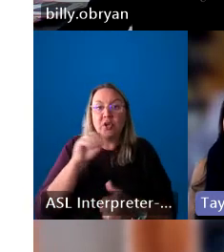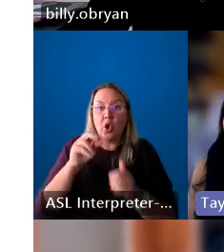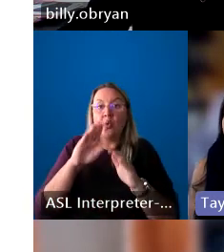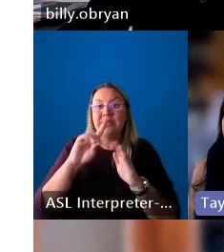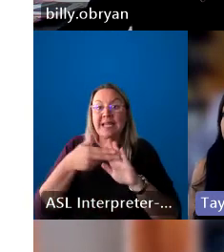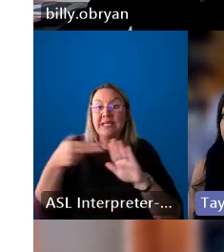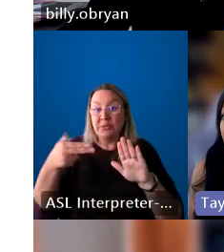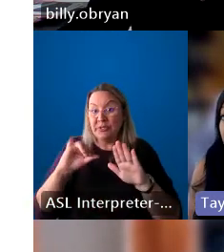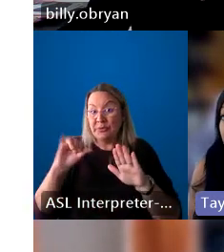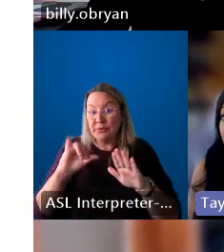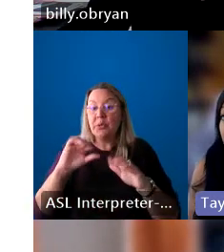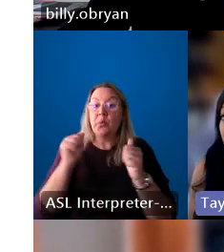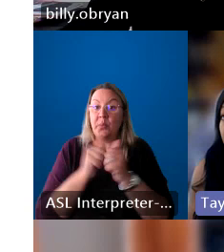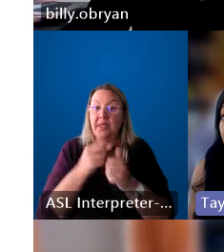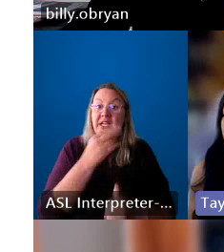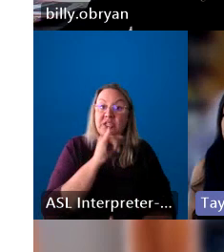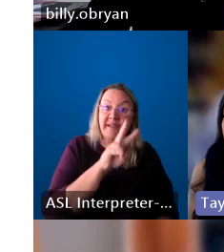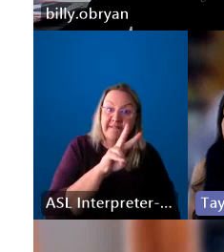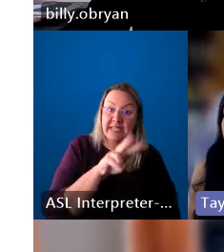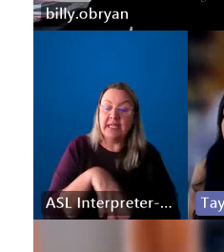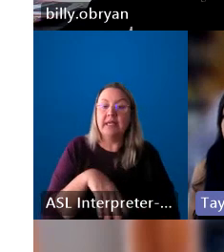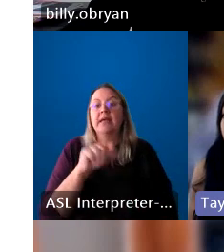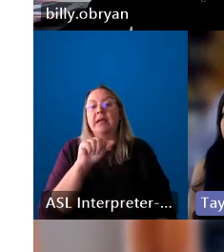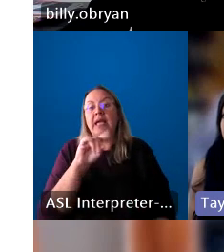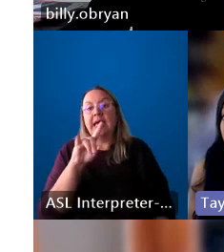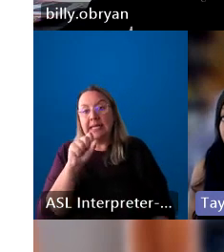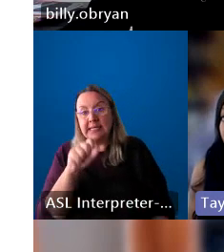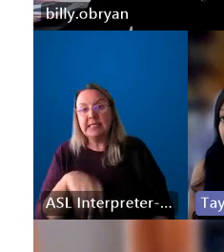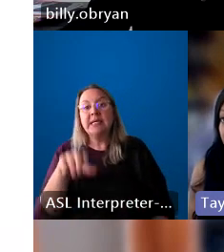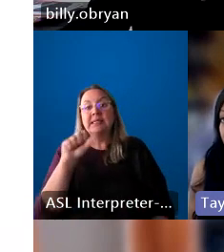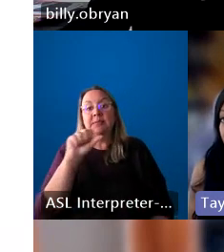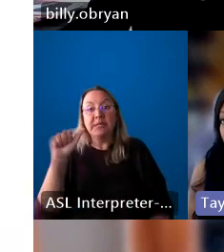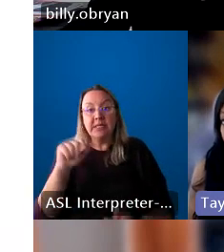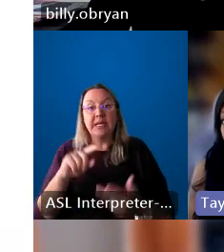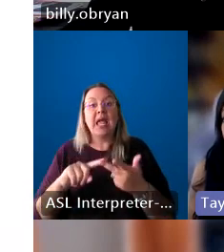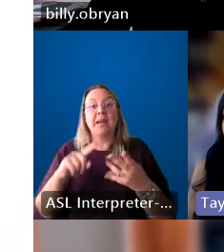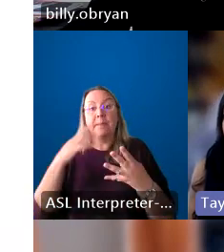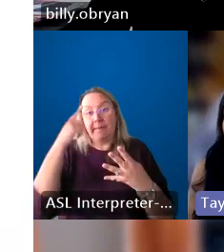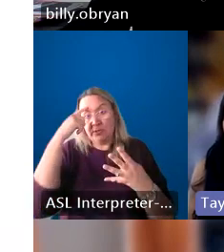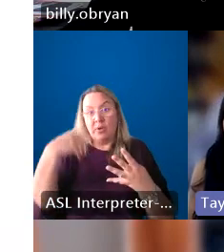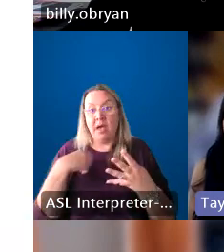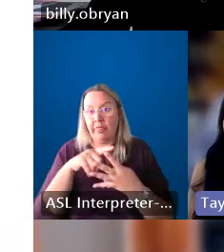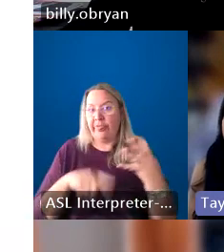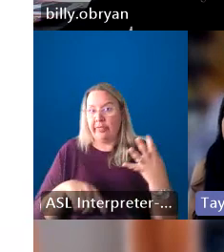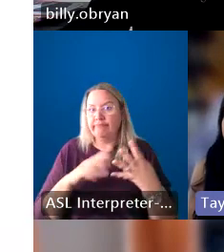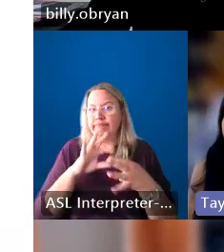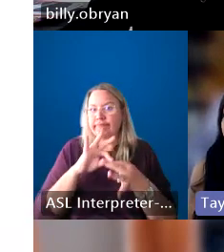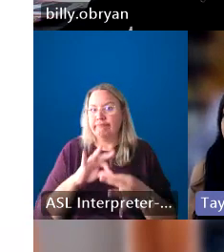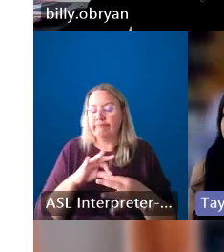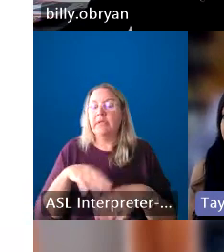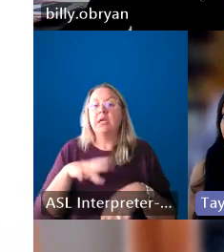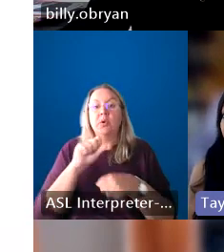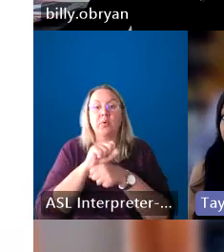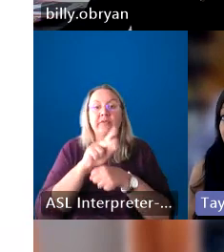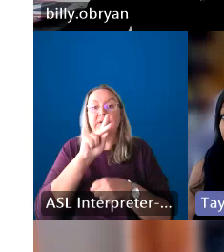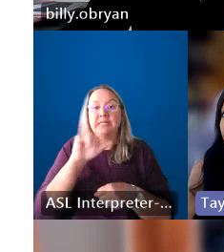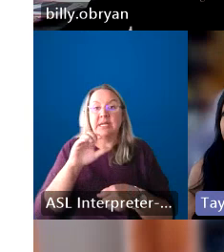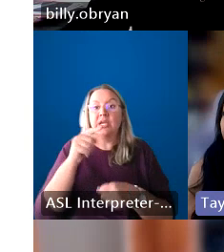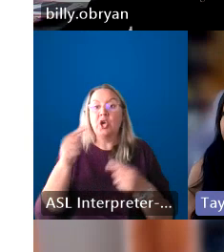diagnoses with HIV, AIDS, substance use disorder, and mental health conditions. conditions. Damon worked for Kentucky Harm